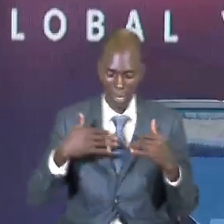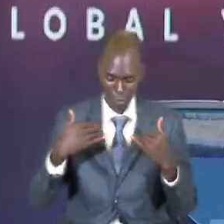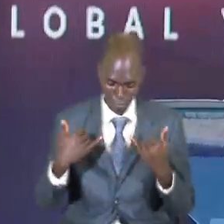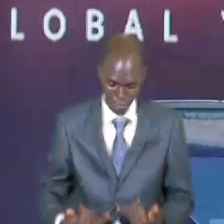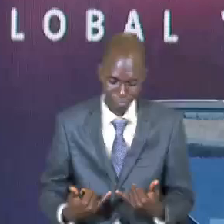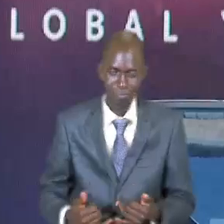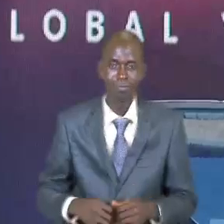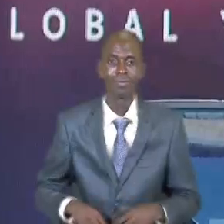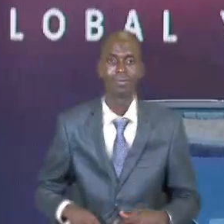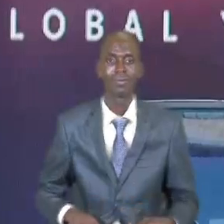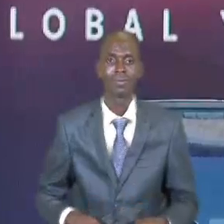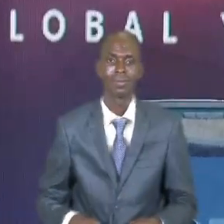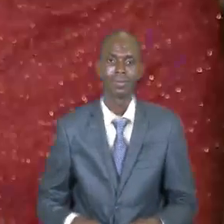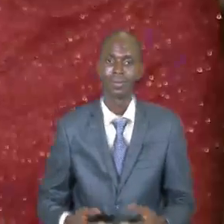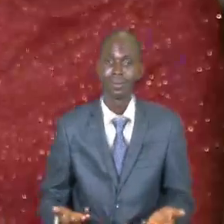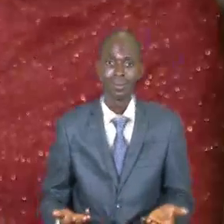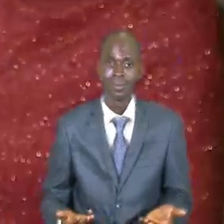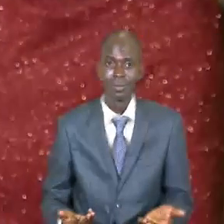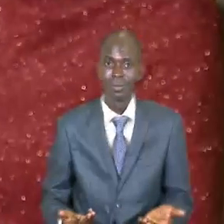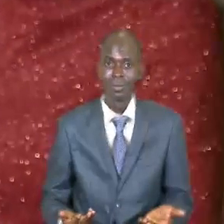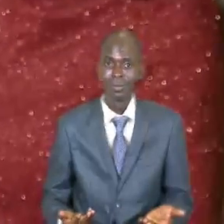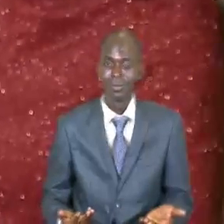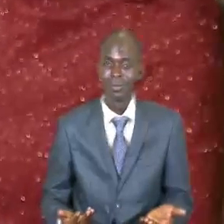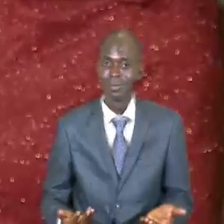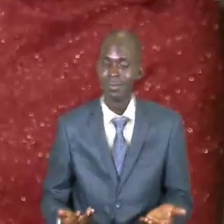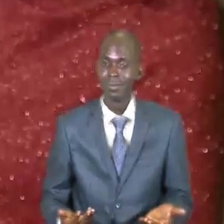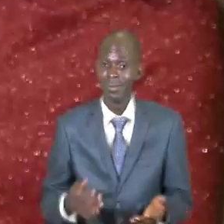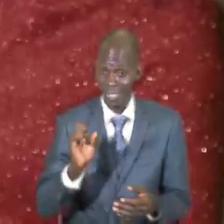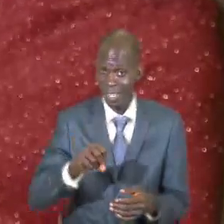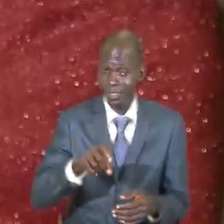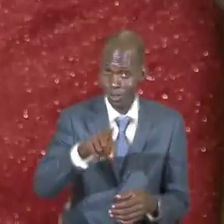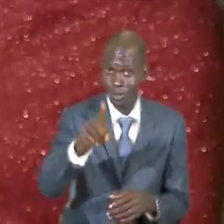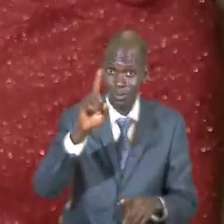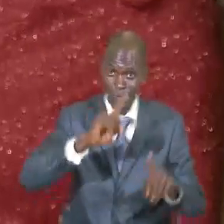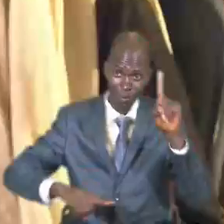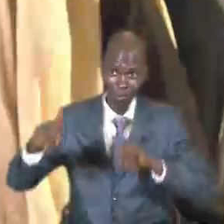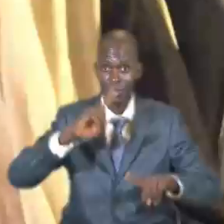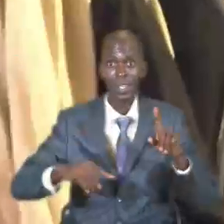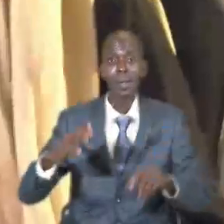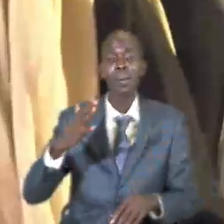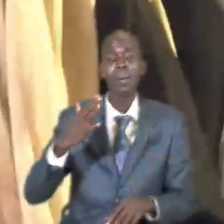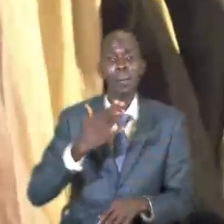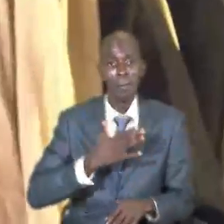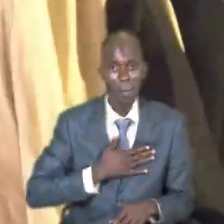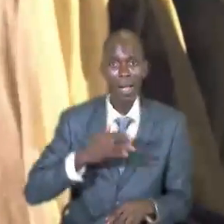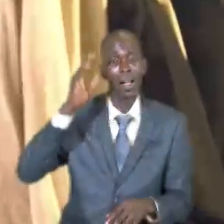Good guys, good guys, good girls too. My future is higher than my present.